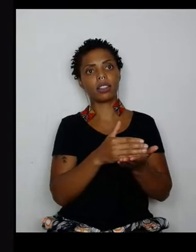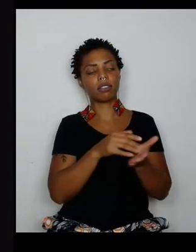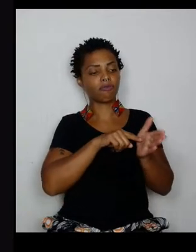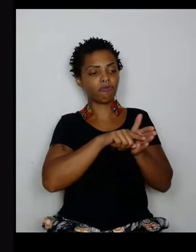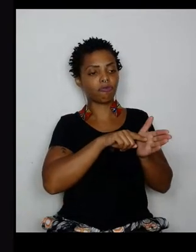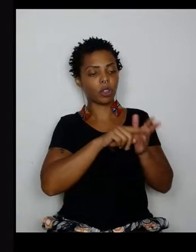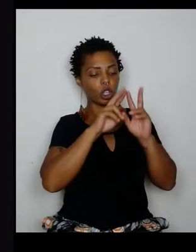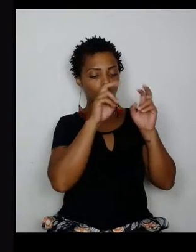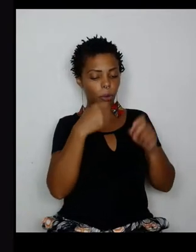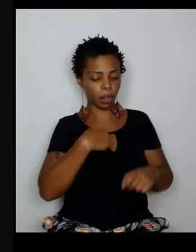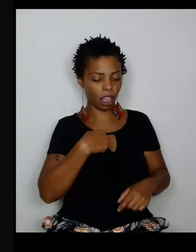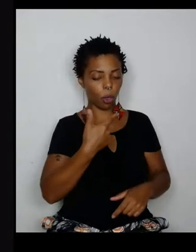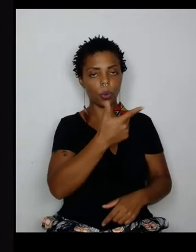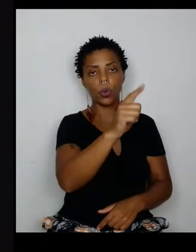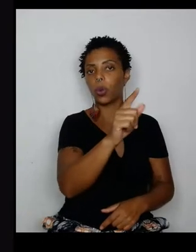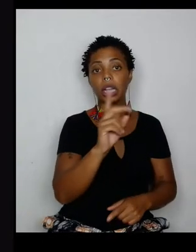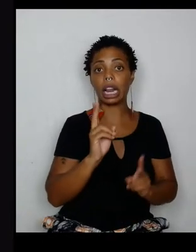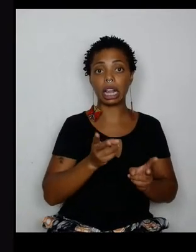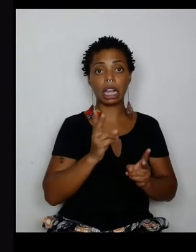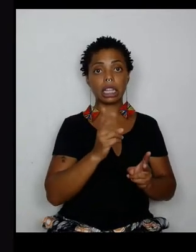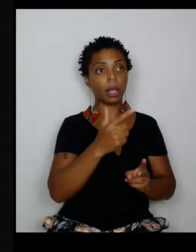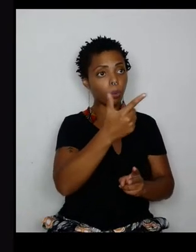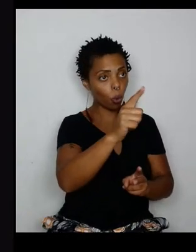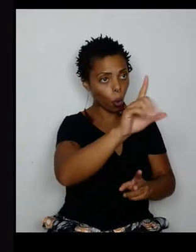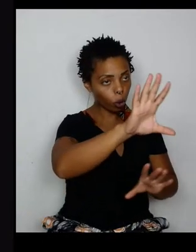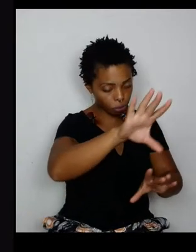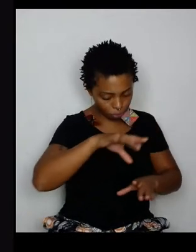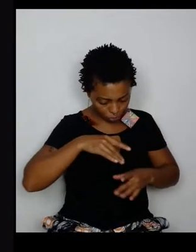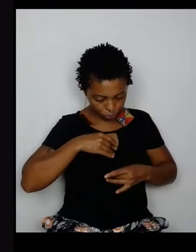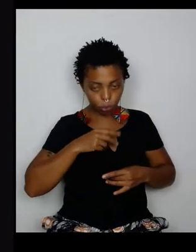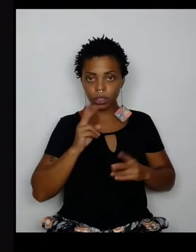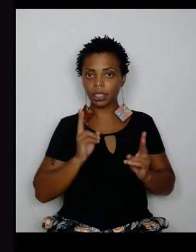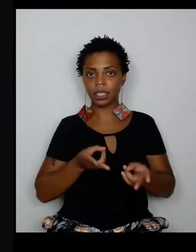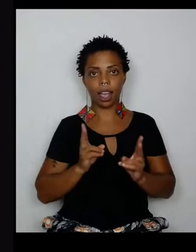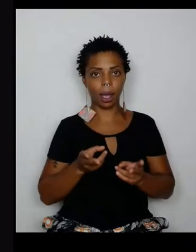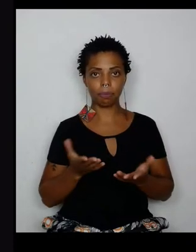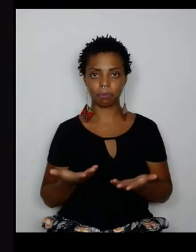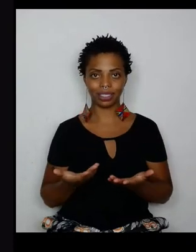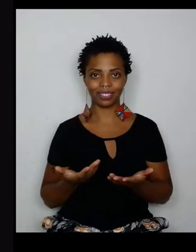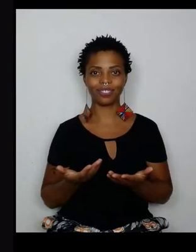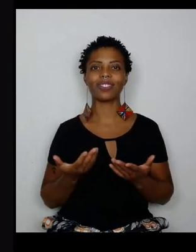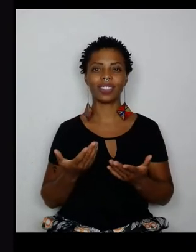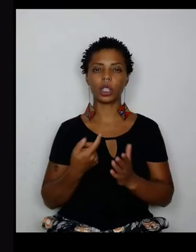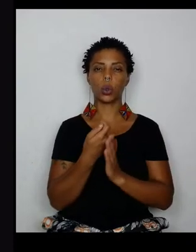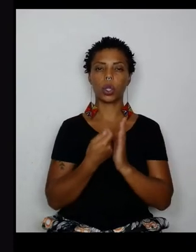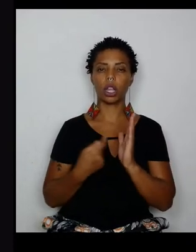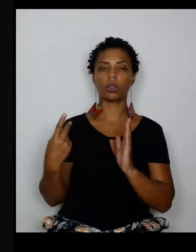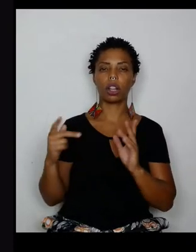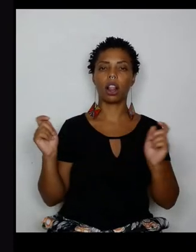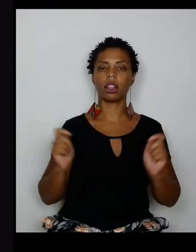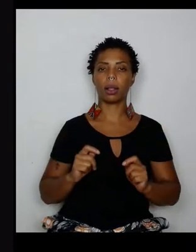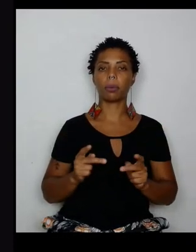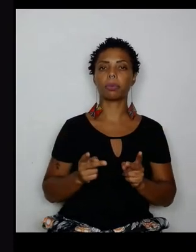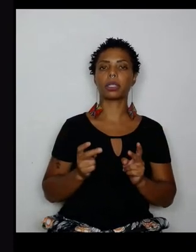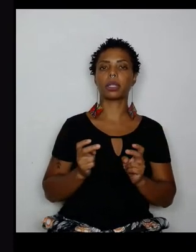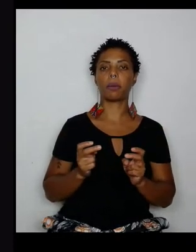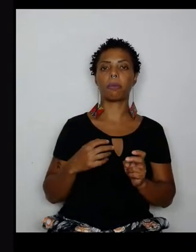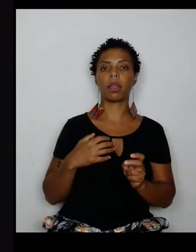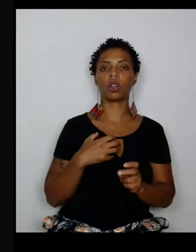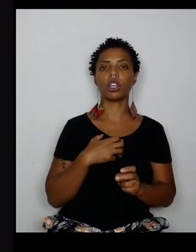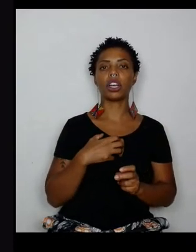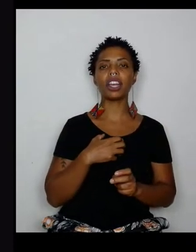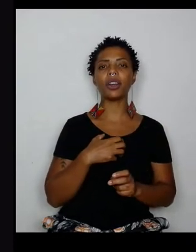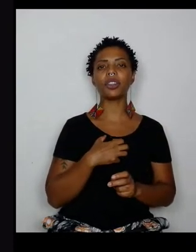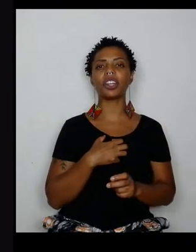in himself his writing and art demonstrates an engagement with alterity that is personal subjective and